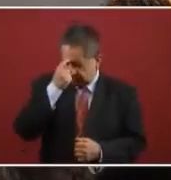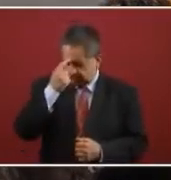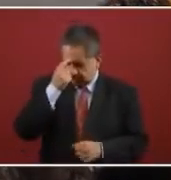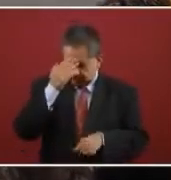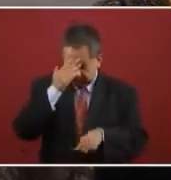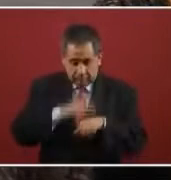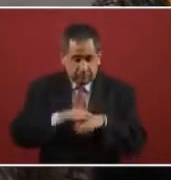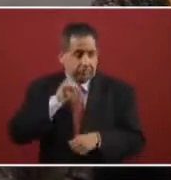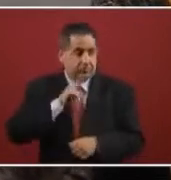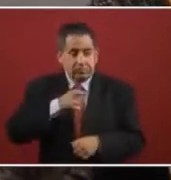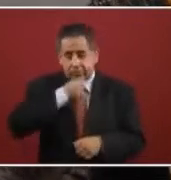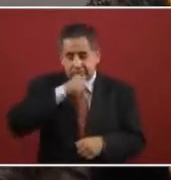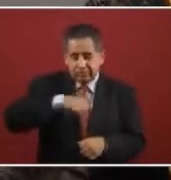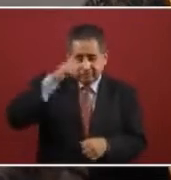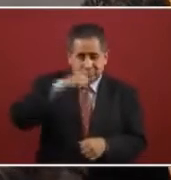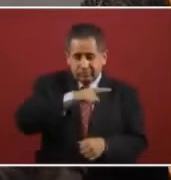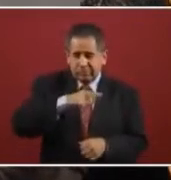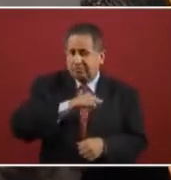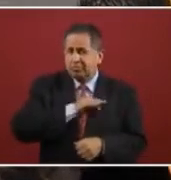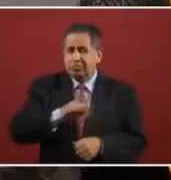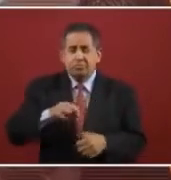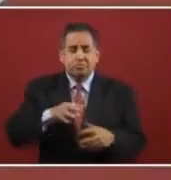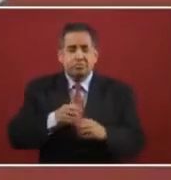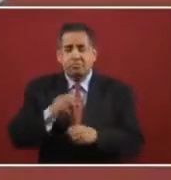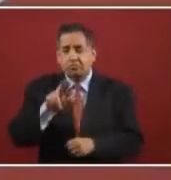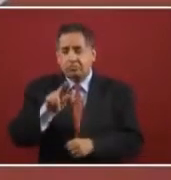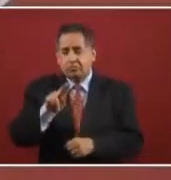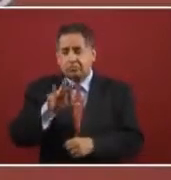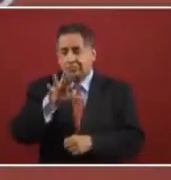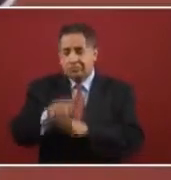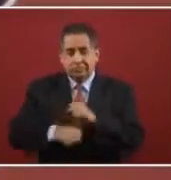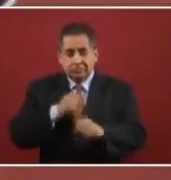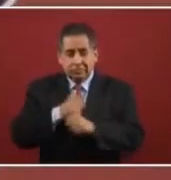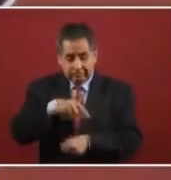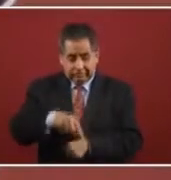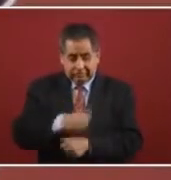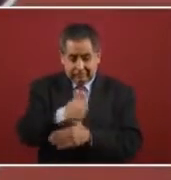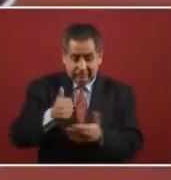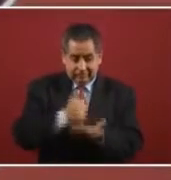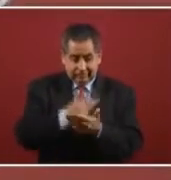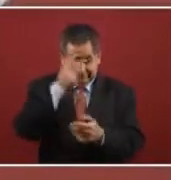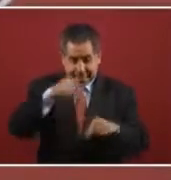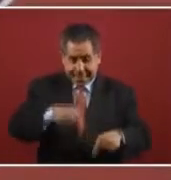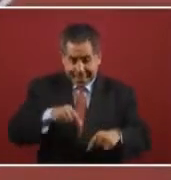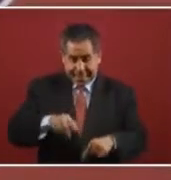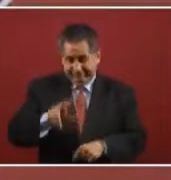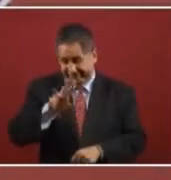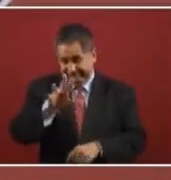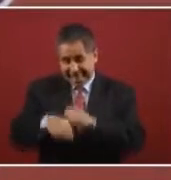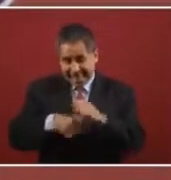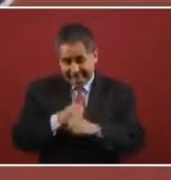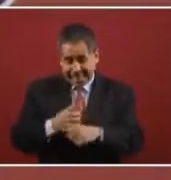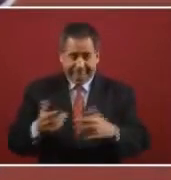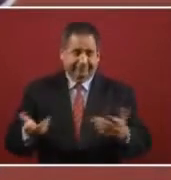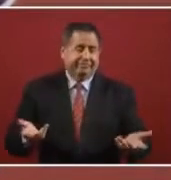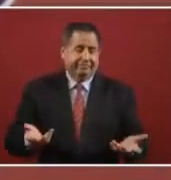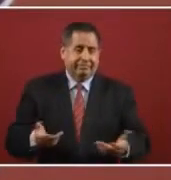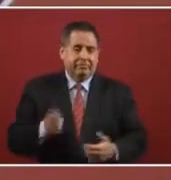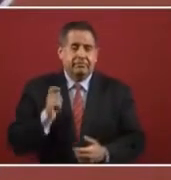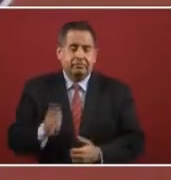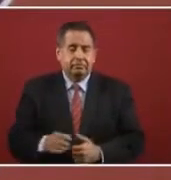I have the case of a lady that's 85 years old. And it's here in the city of Mexico.